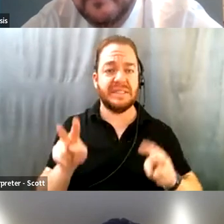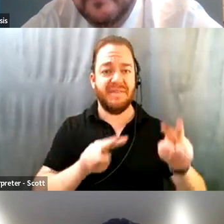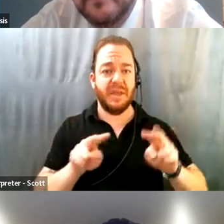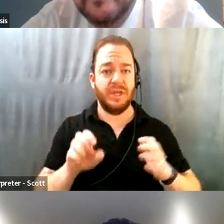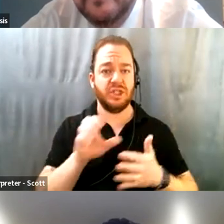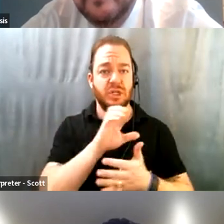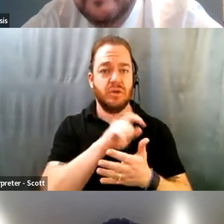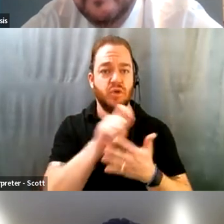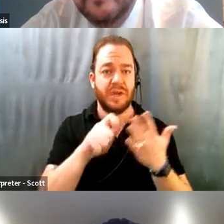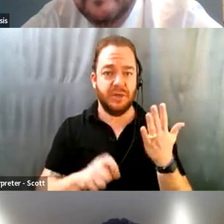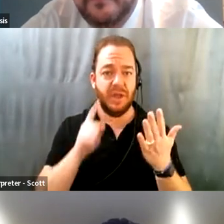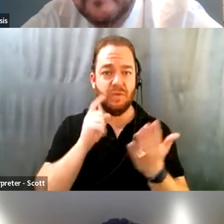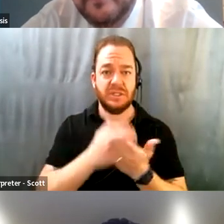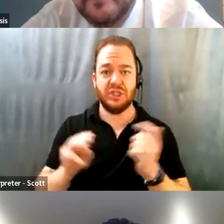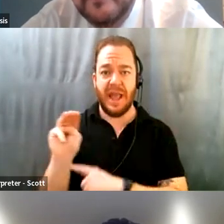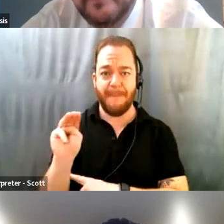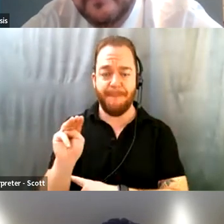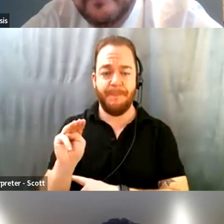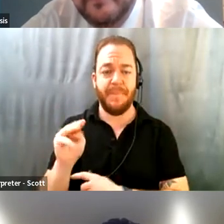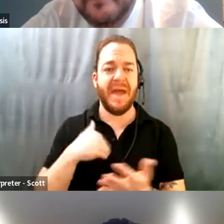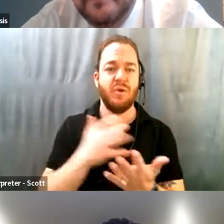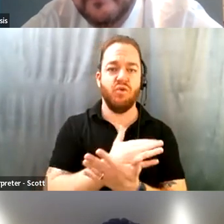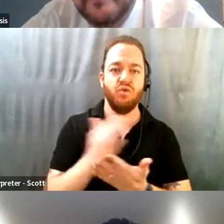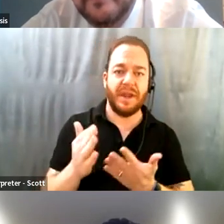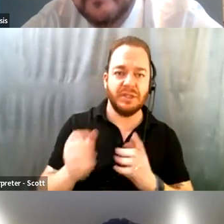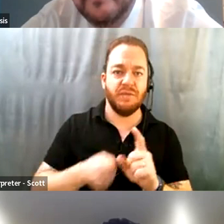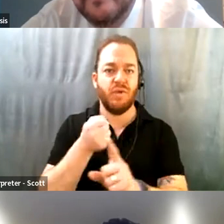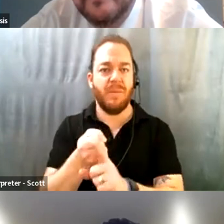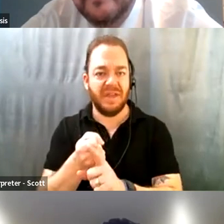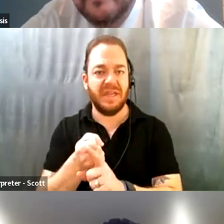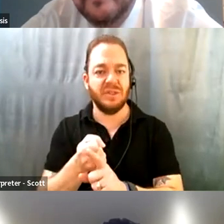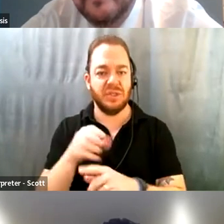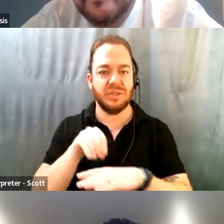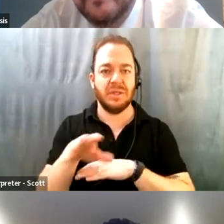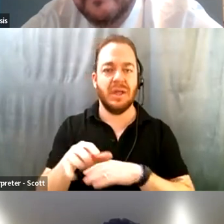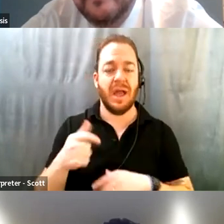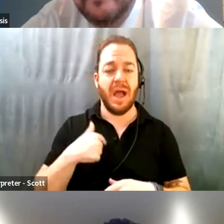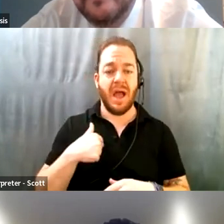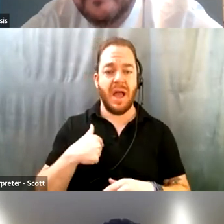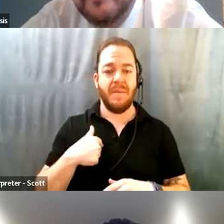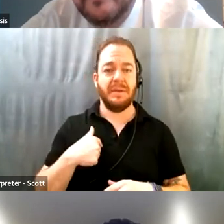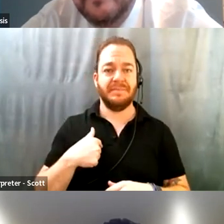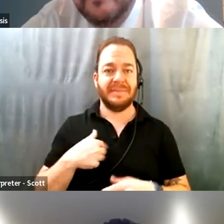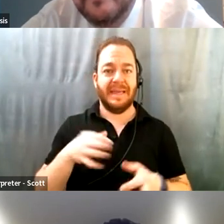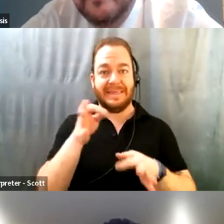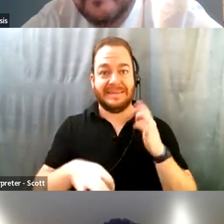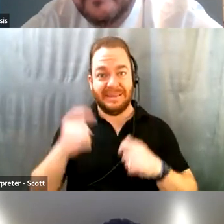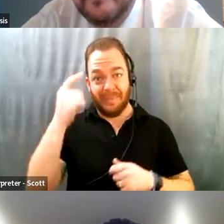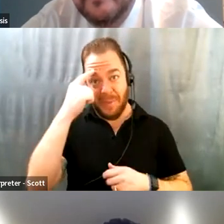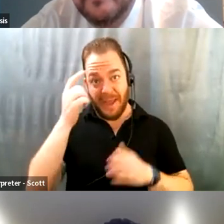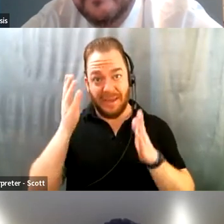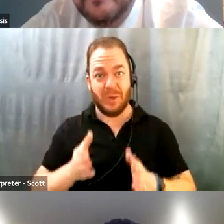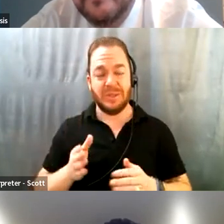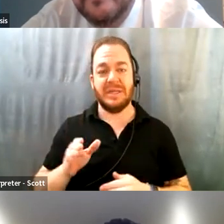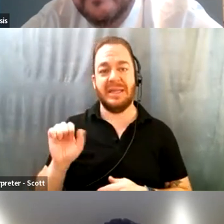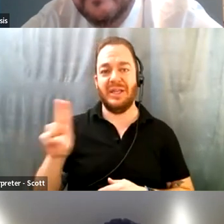M. There's a range of ramifications that you could do. I being a simple-minded individual, I mean, the EU